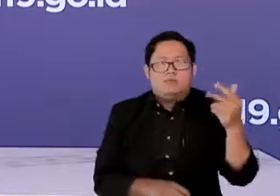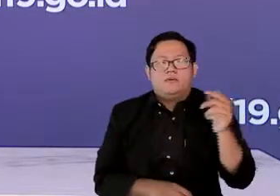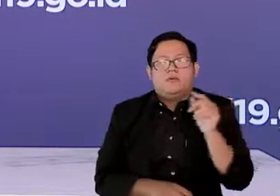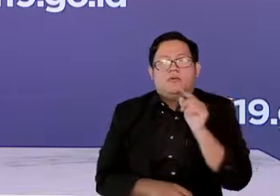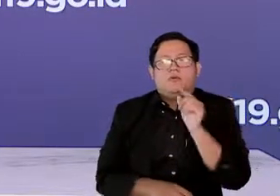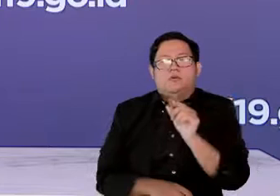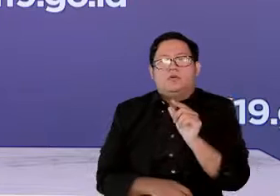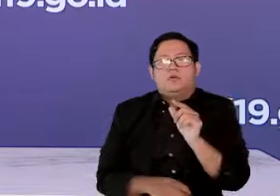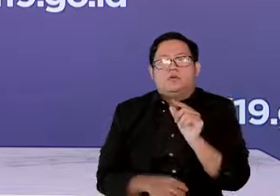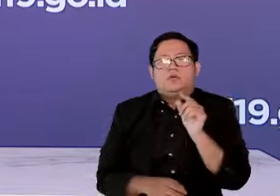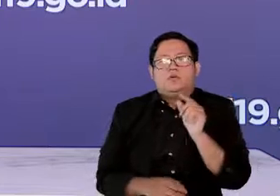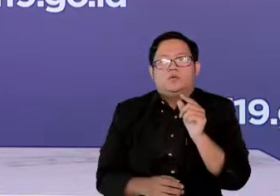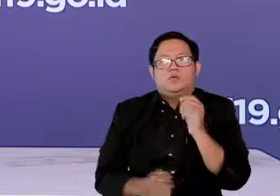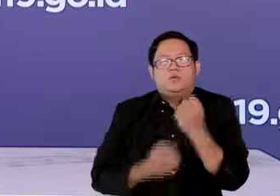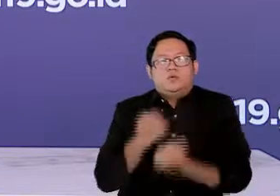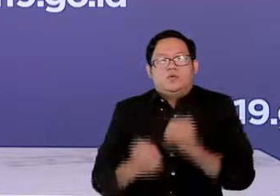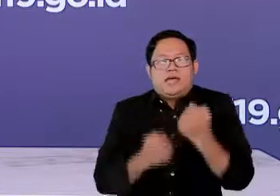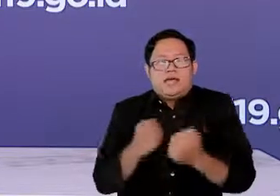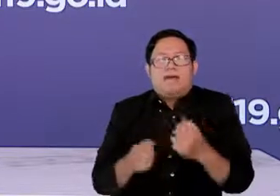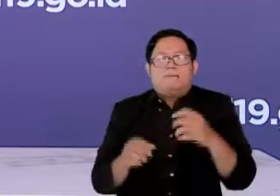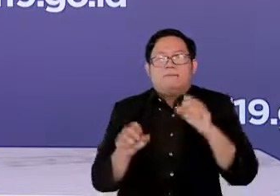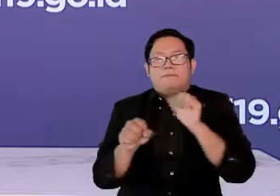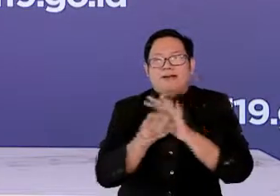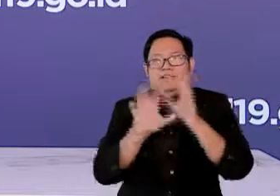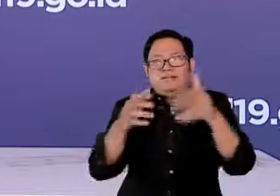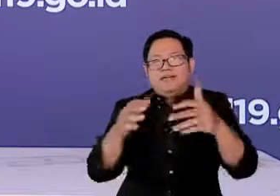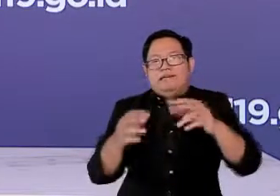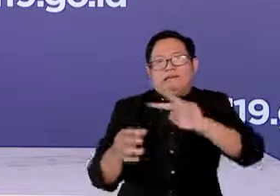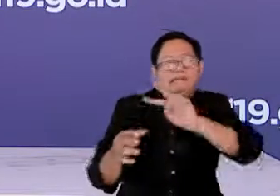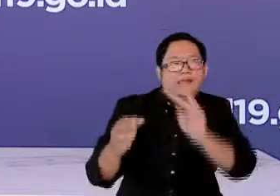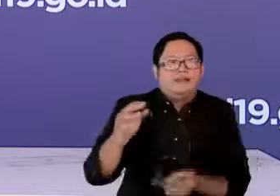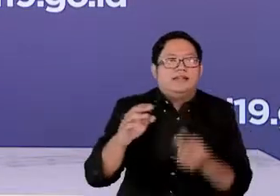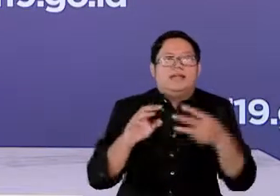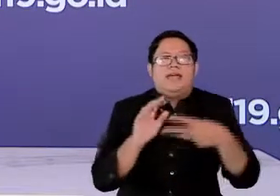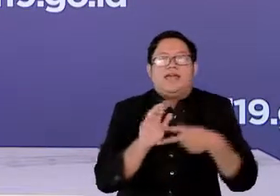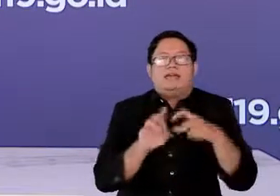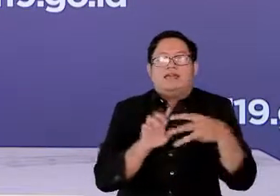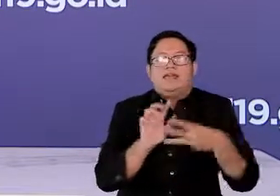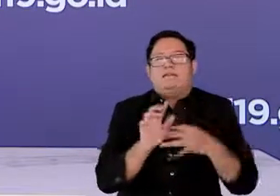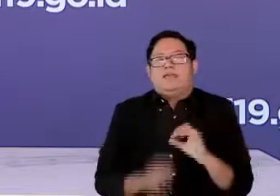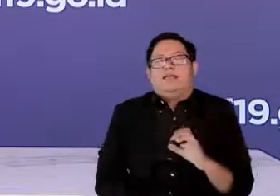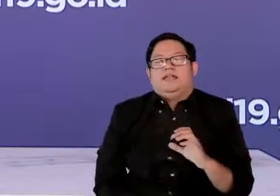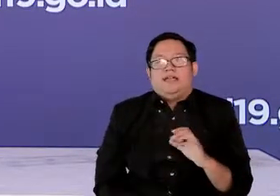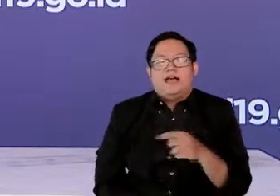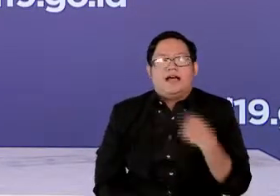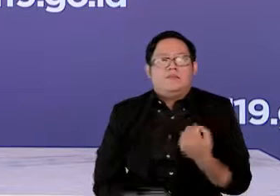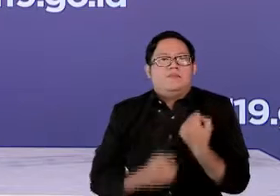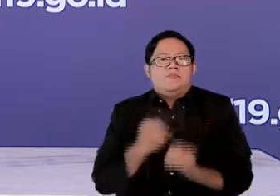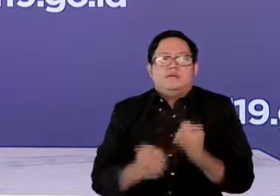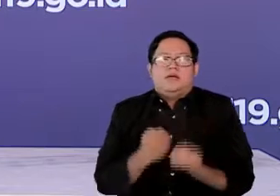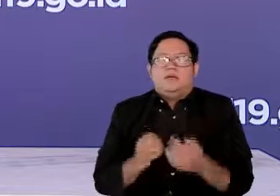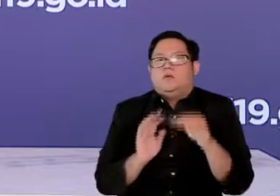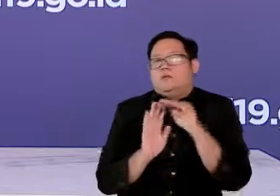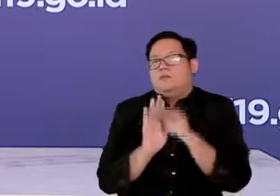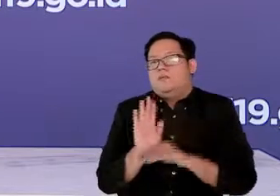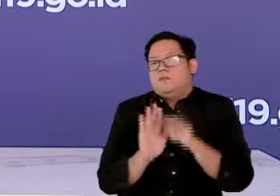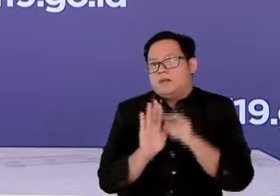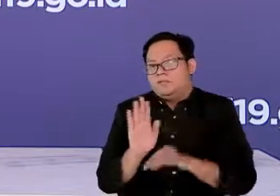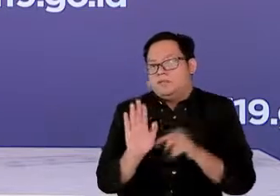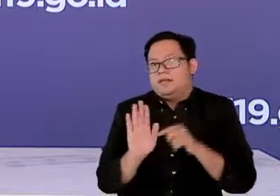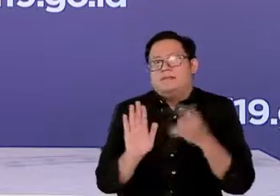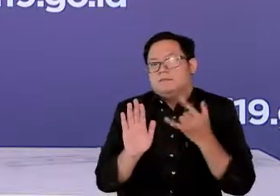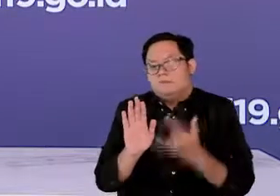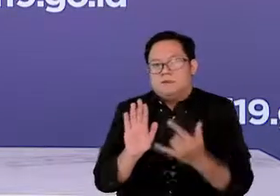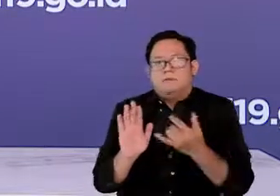transitions from the pandemic to endemic, we try to make sure that our policy really maintain